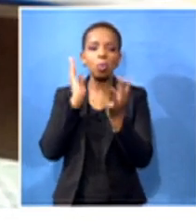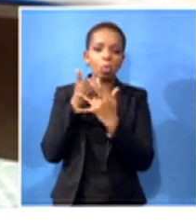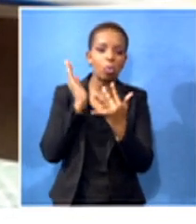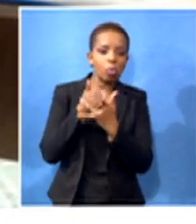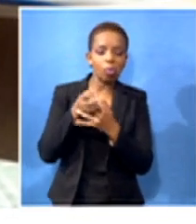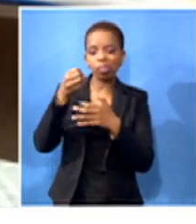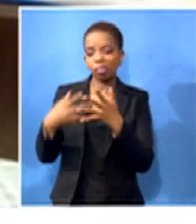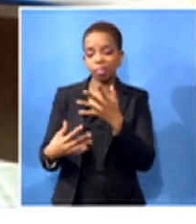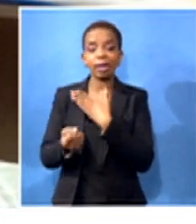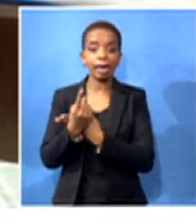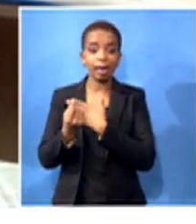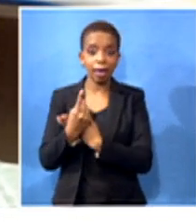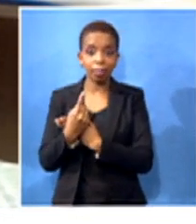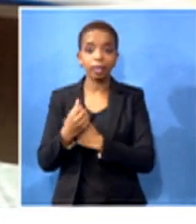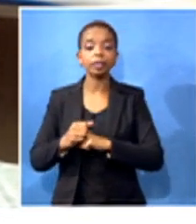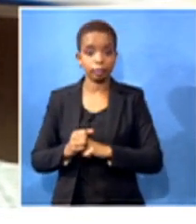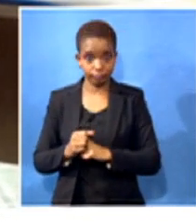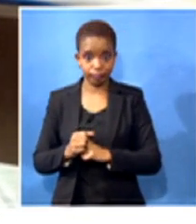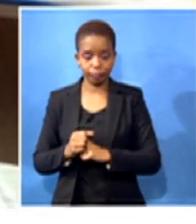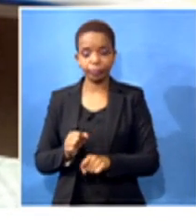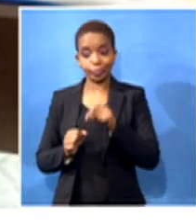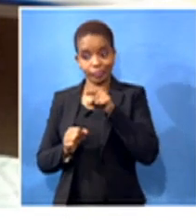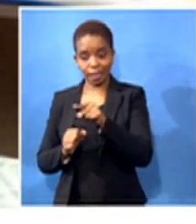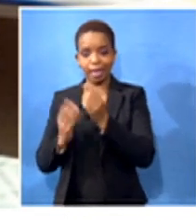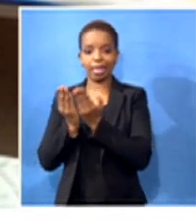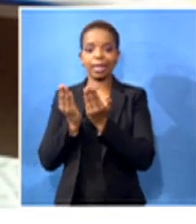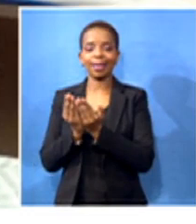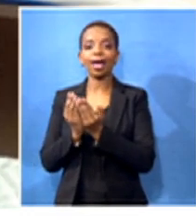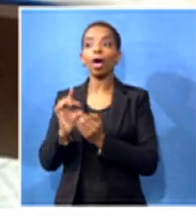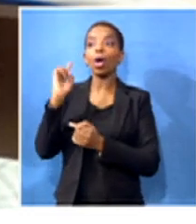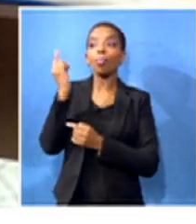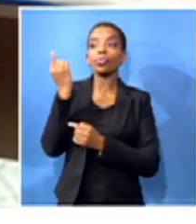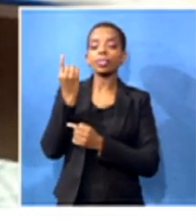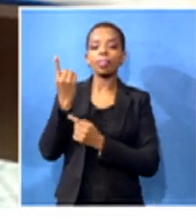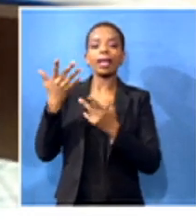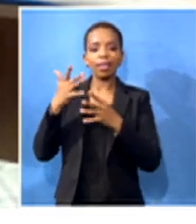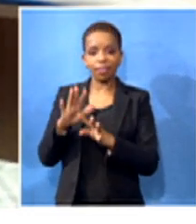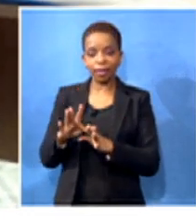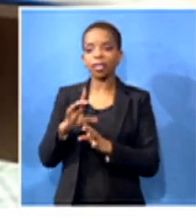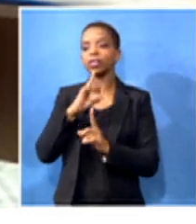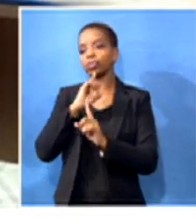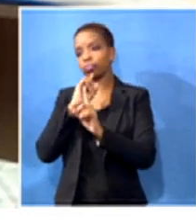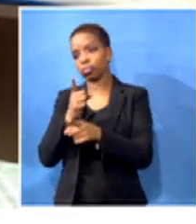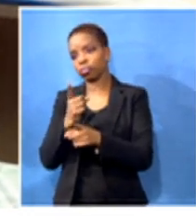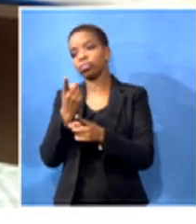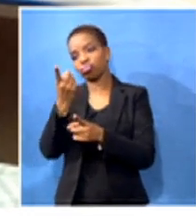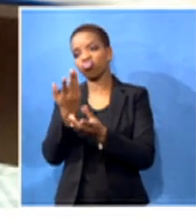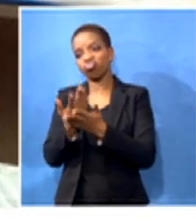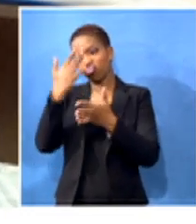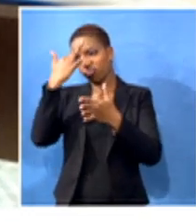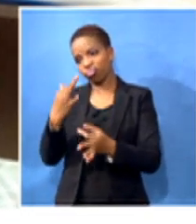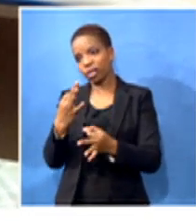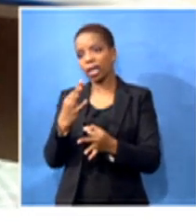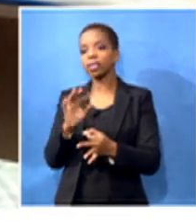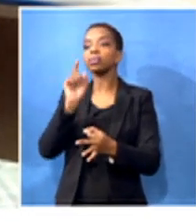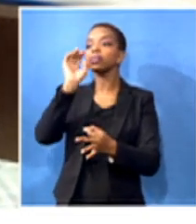In those instances, principals were given authority to procure necessary things to fix the windows, to fix the